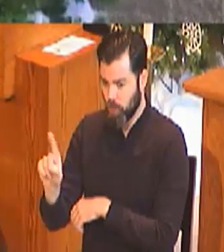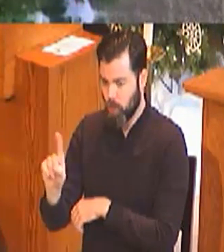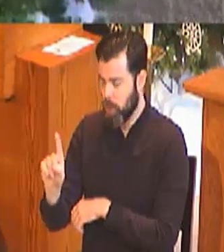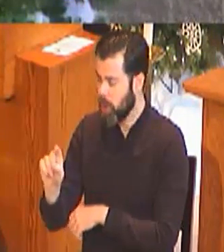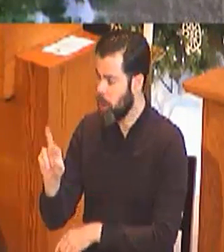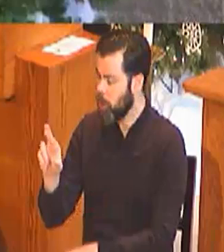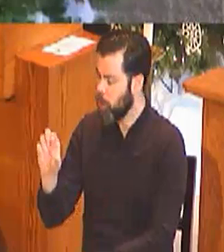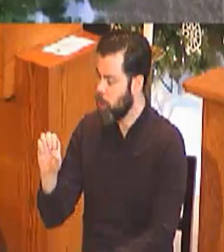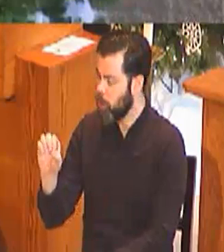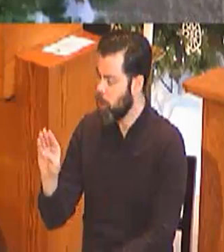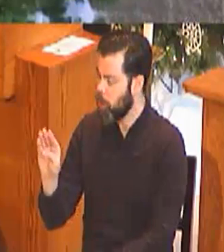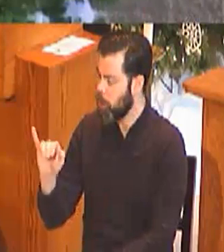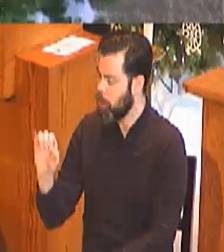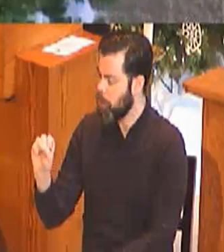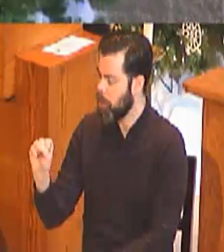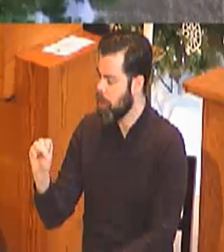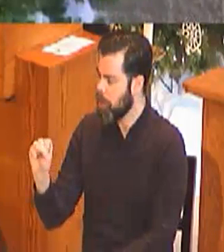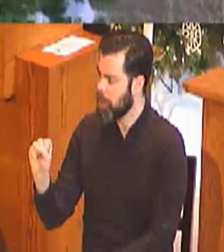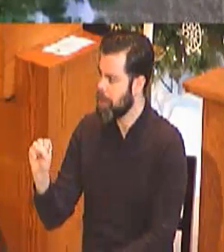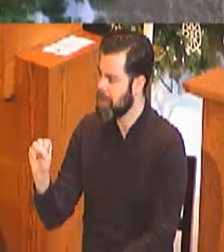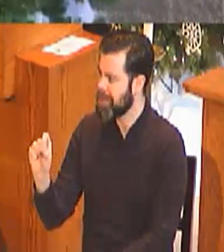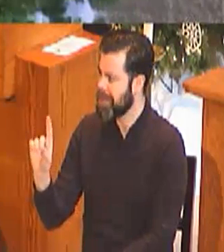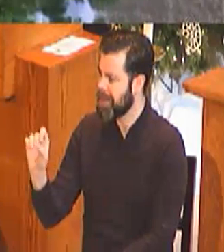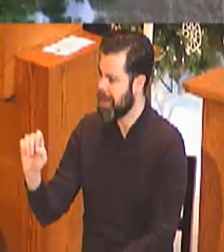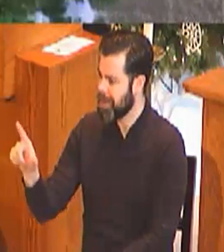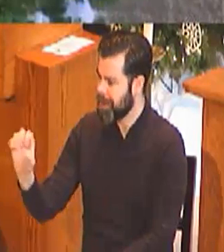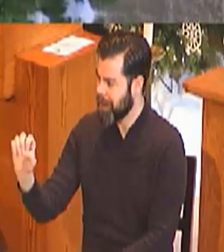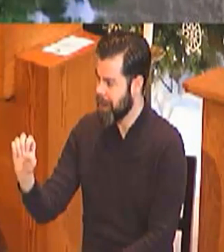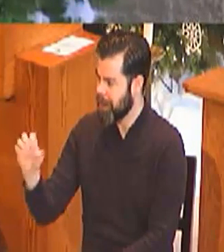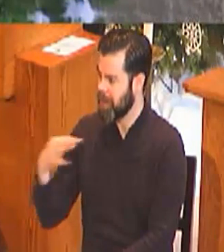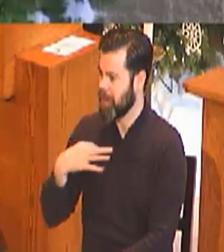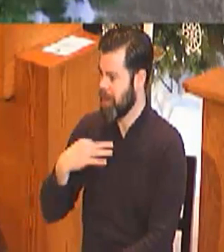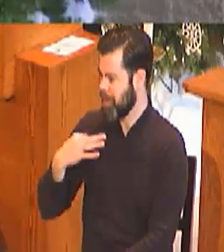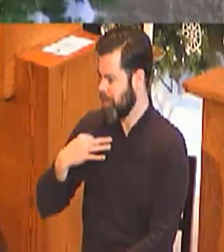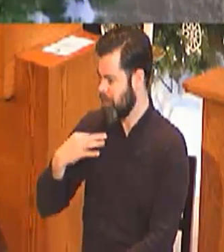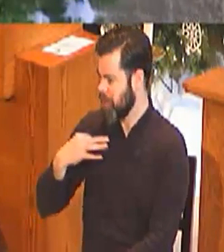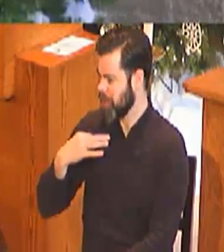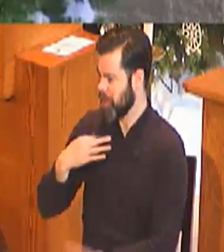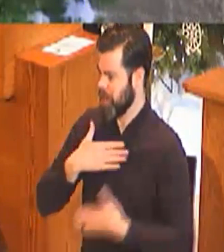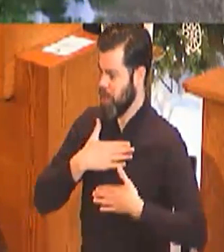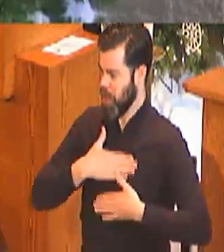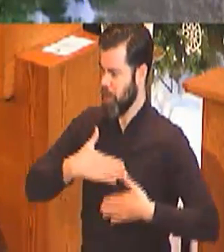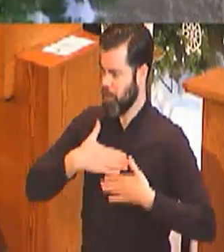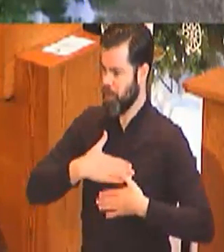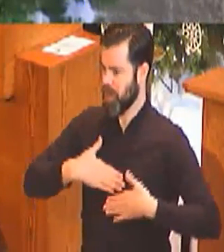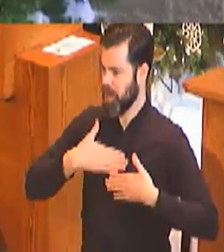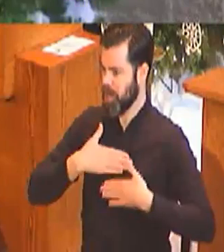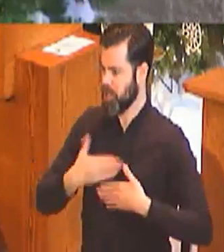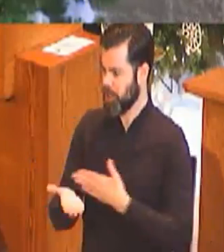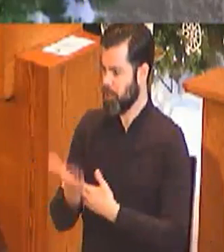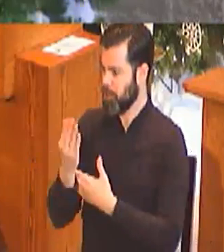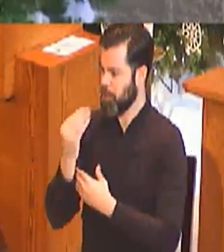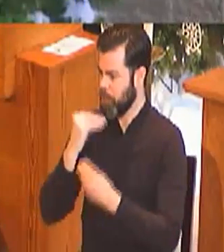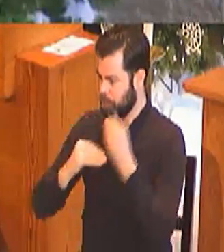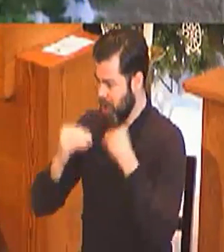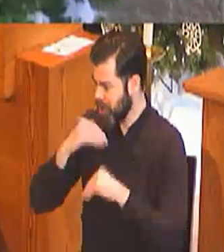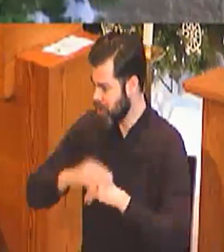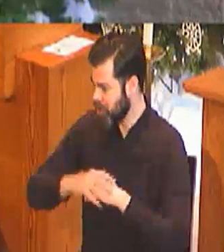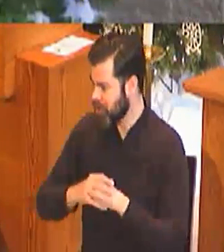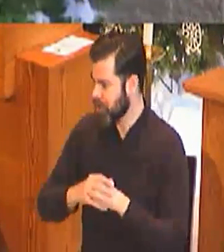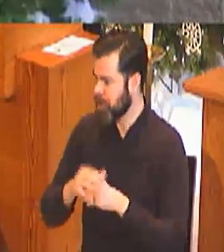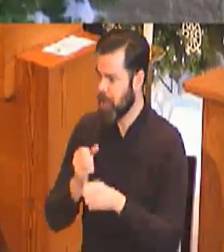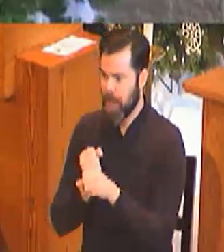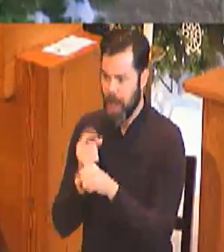the Volunteer Appreciation Brunch. Oh my goodness, this is going to be so wonderful. It's like it is every year,